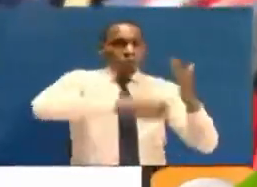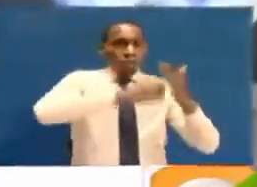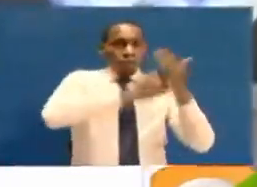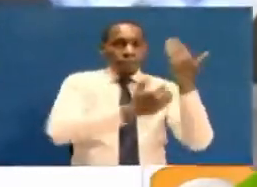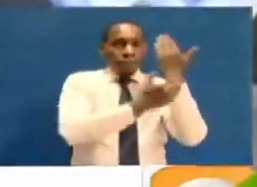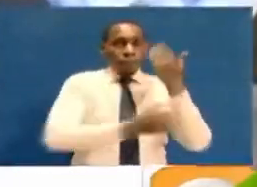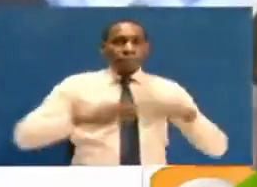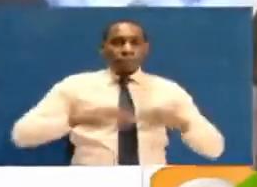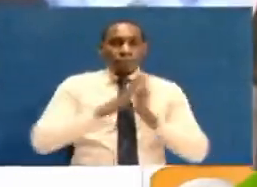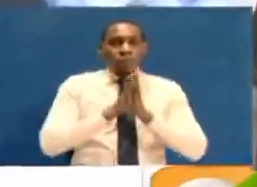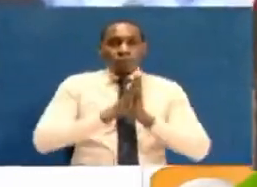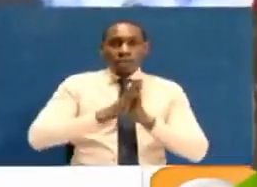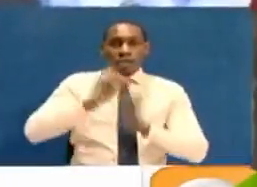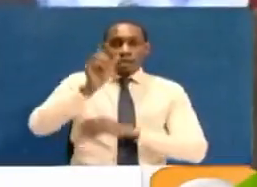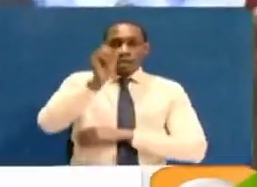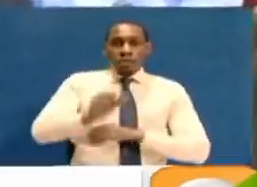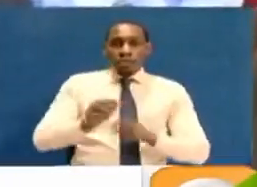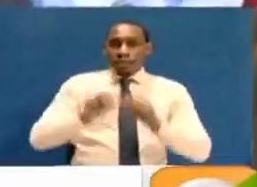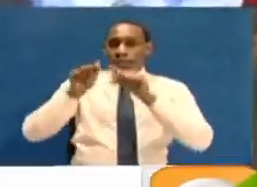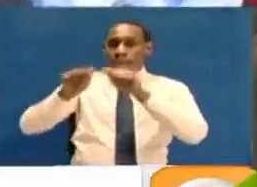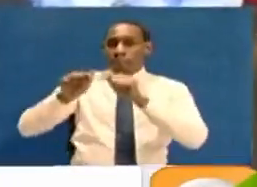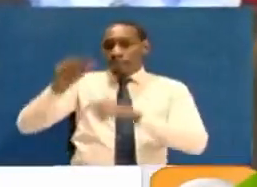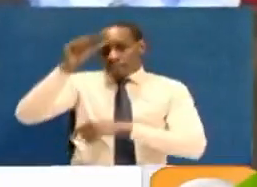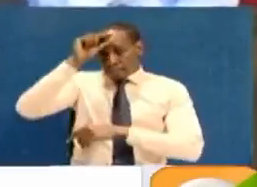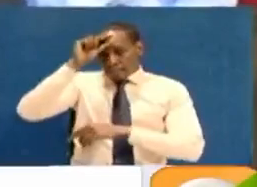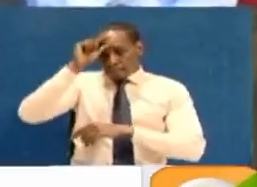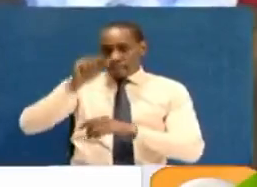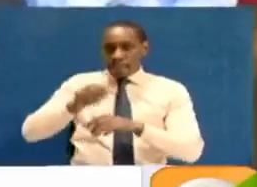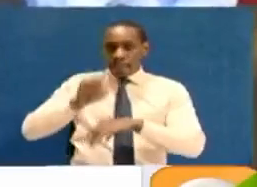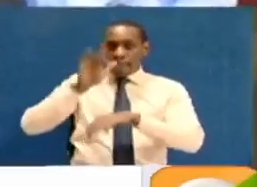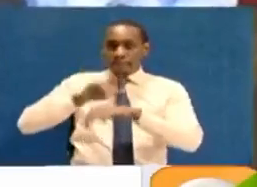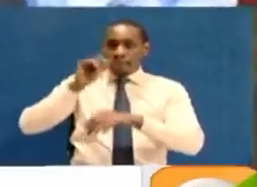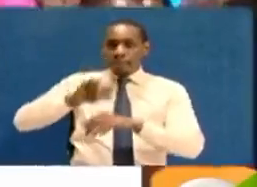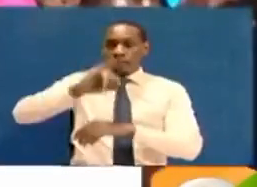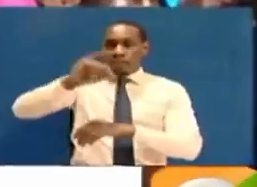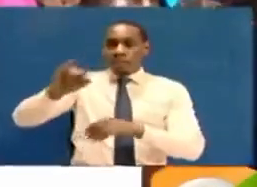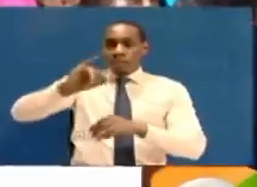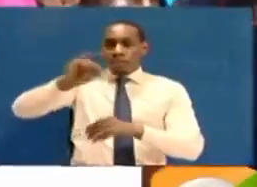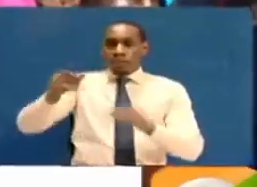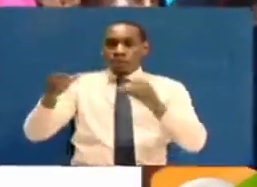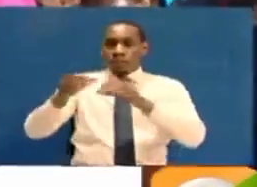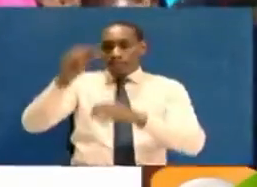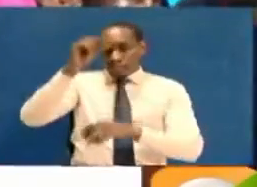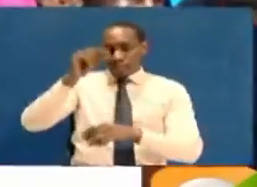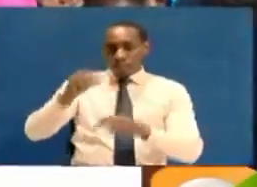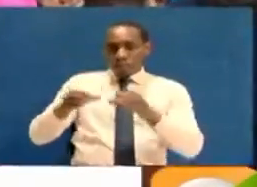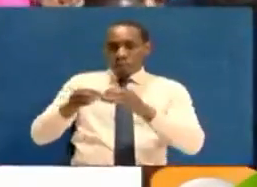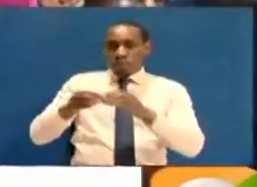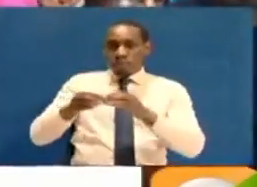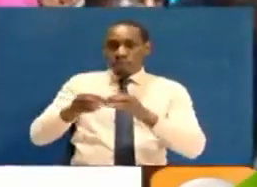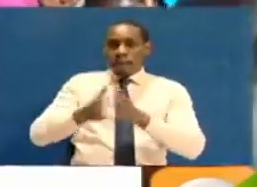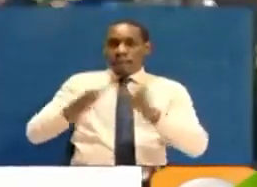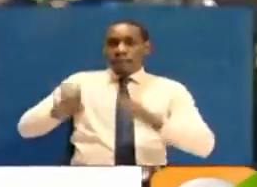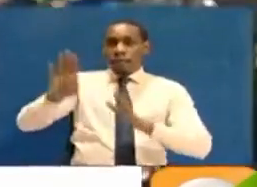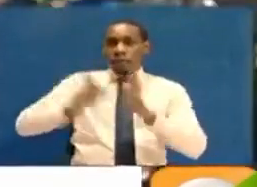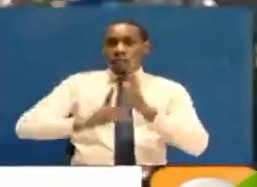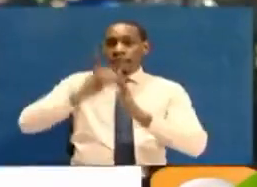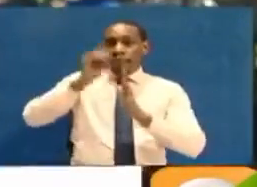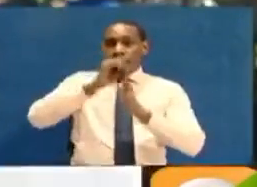the coast, blamed intruders in government for destabilizing the Jubilee administration from its Big Four development